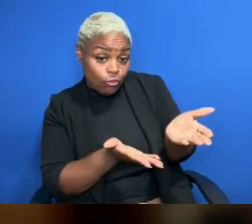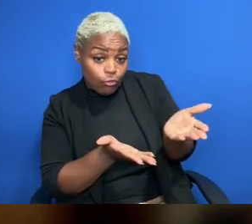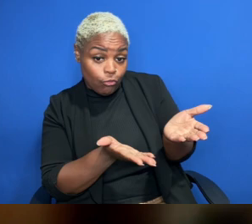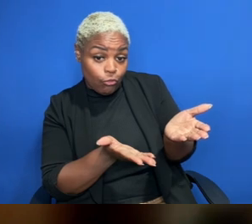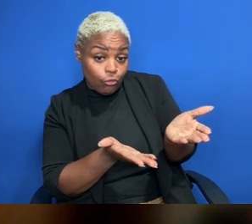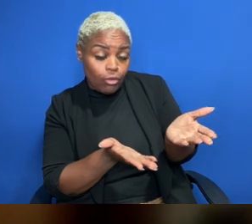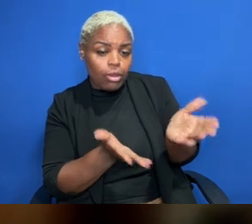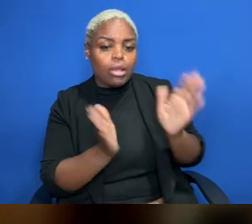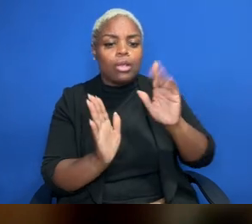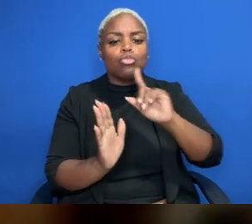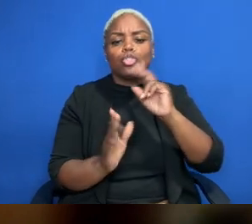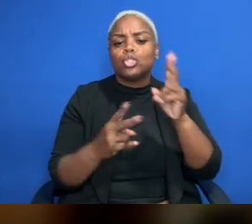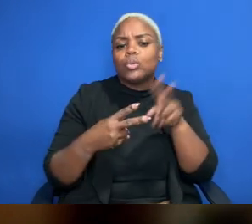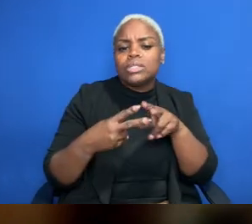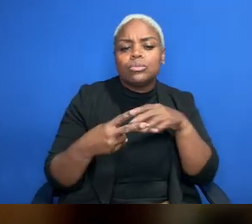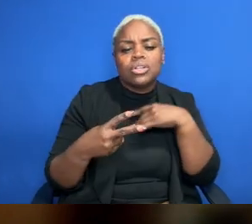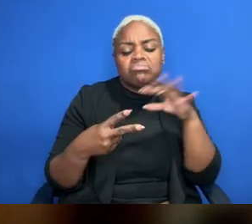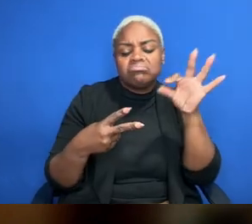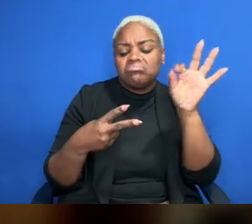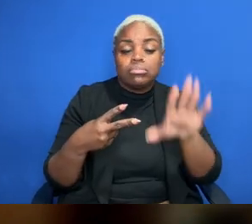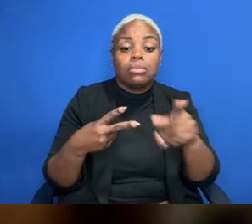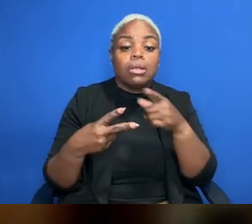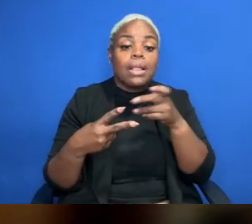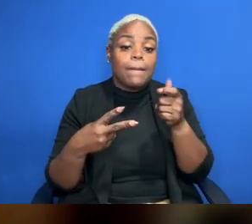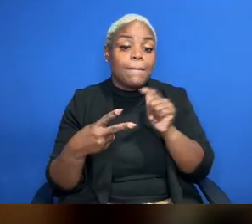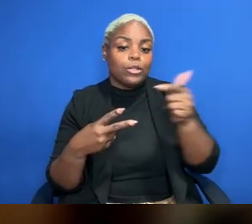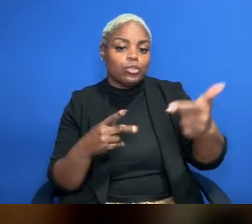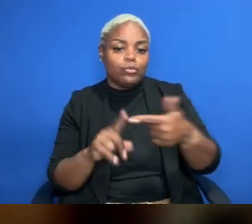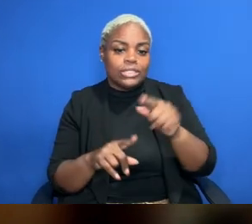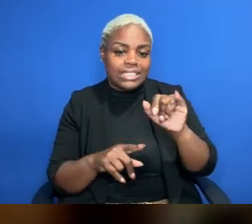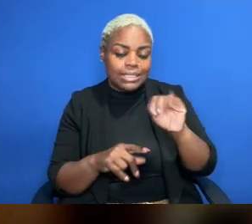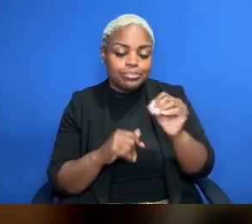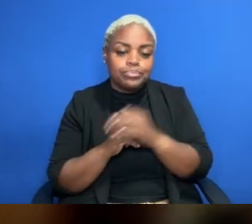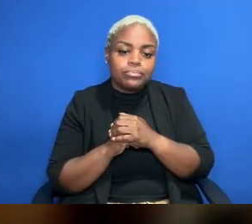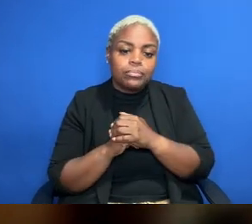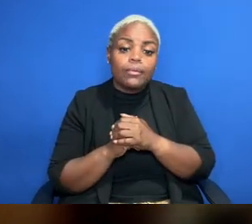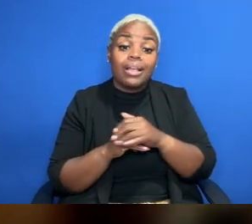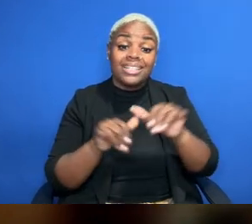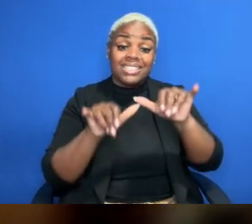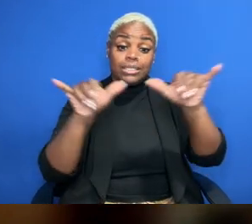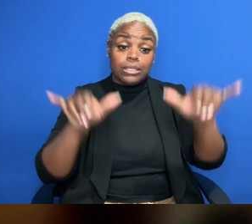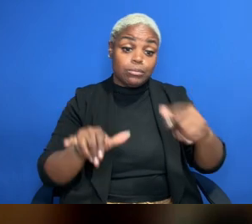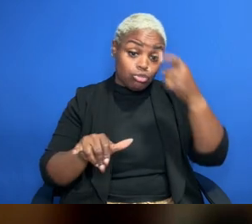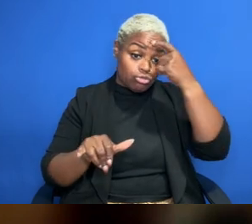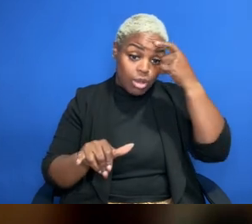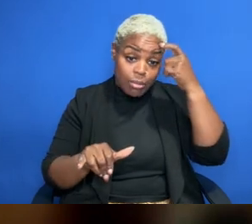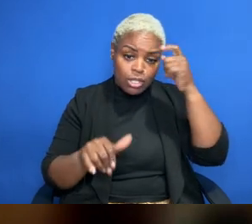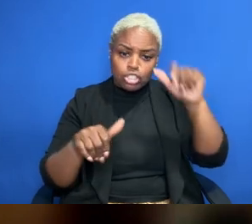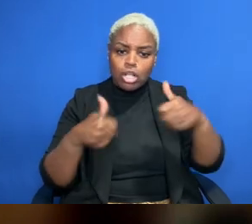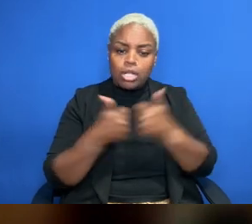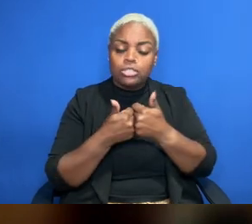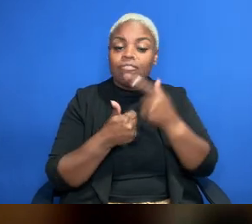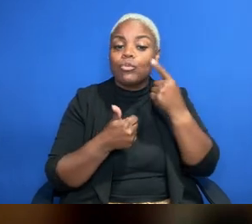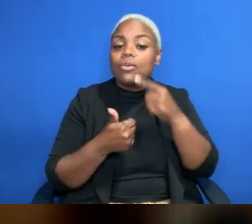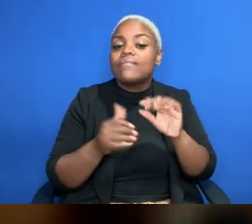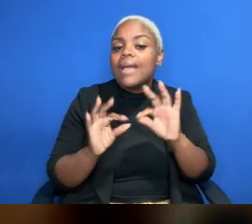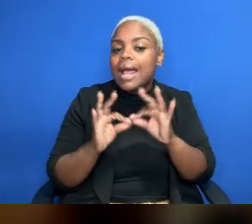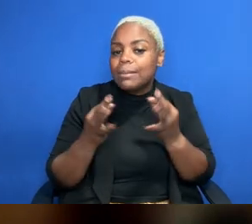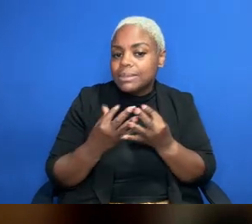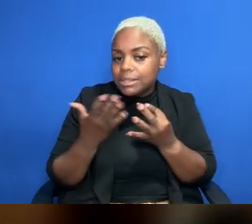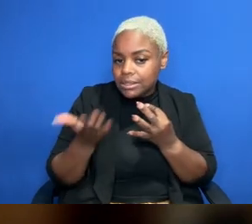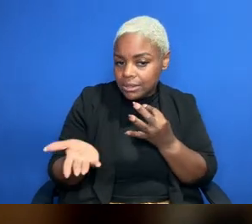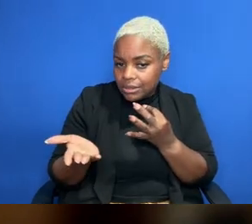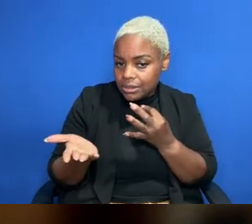differently there. 2 things that I'll quickly say and then kind of pass it back over to you, Tim. Systemic trauma